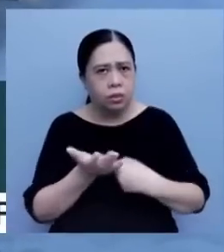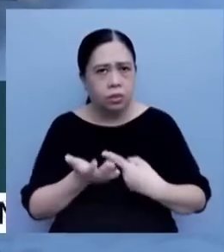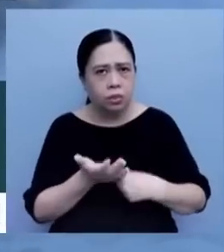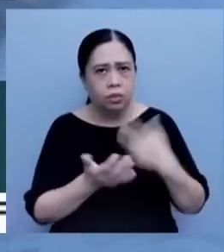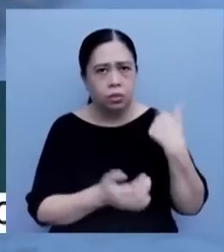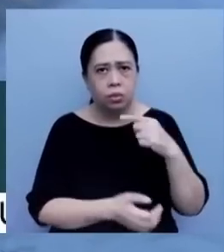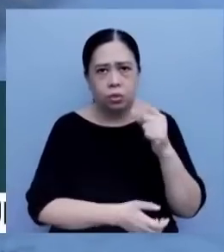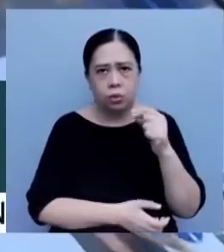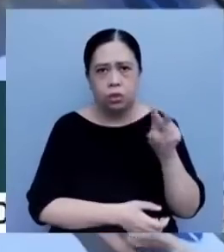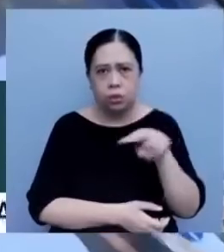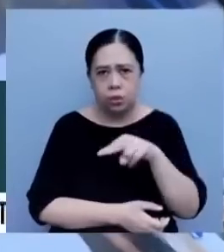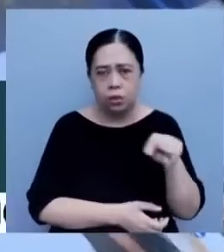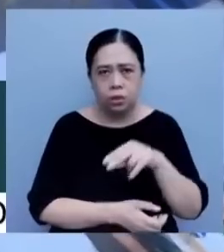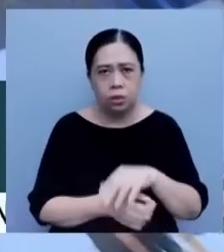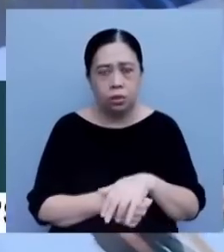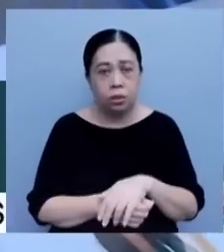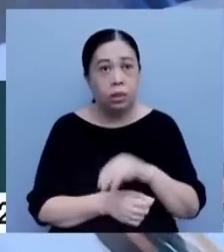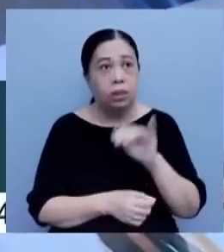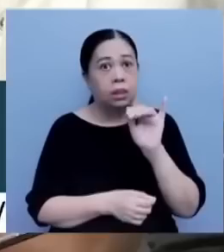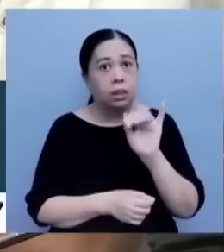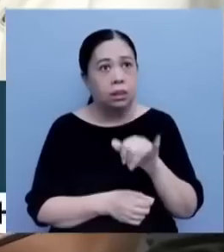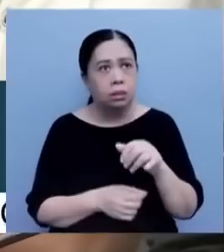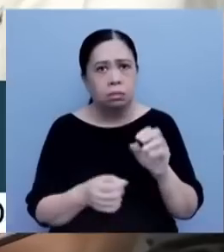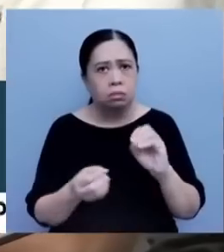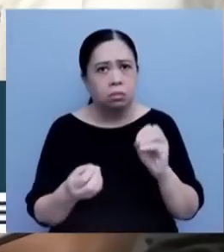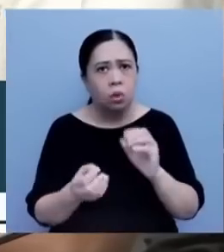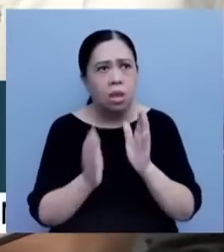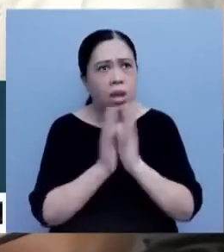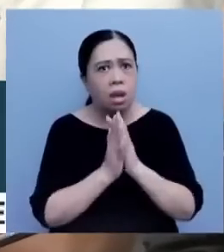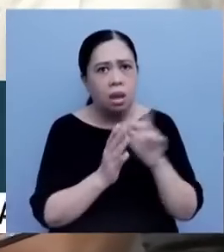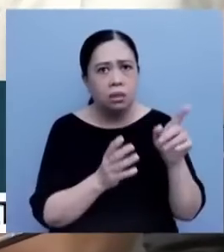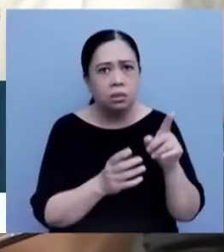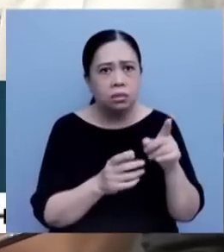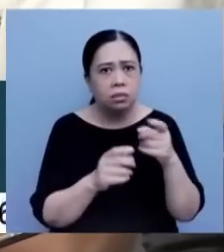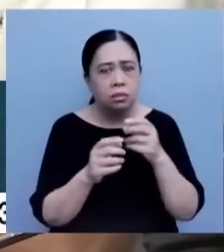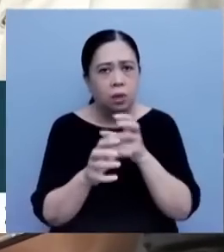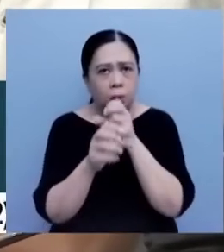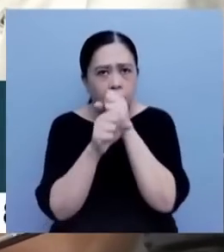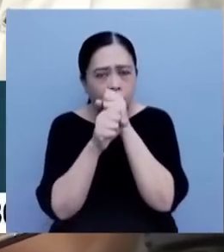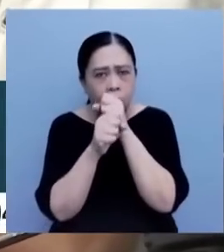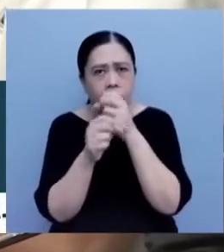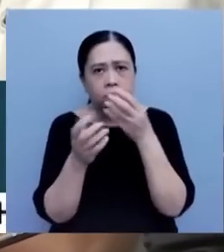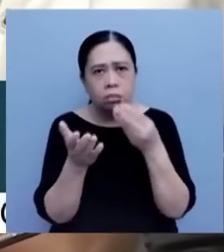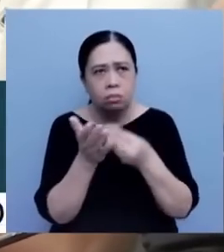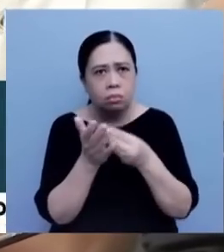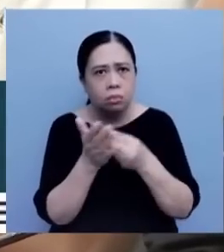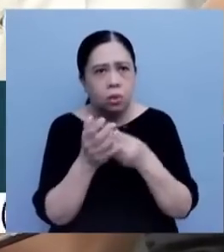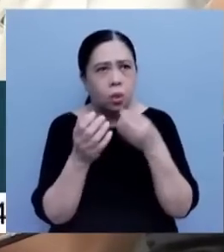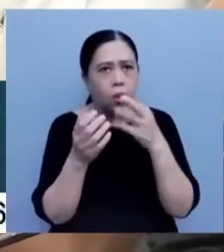2022. And there was no request for confidential and